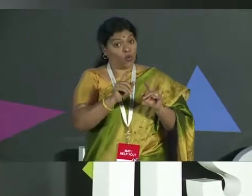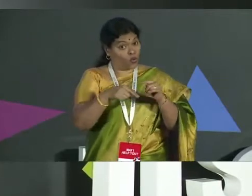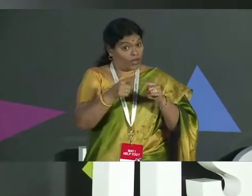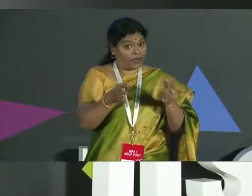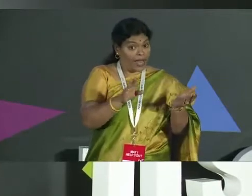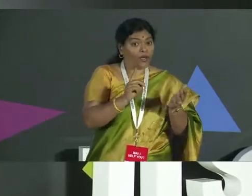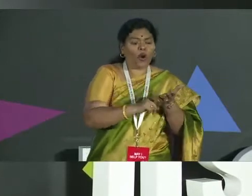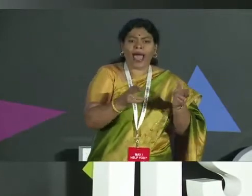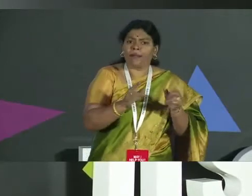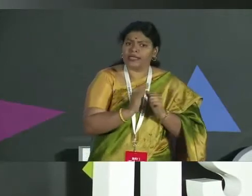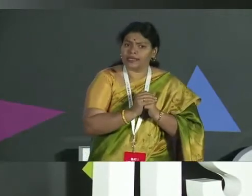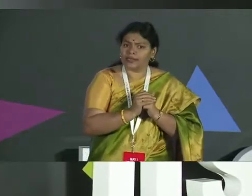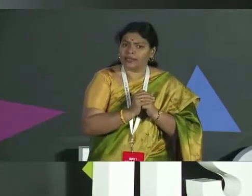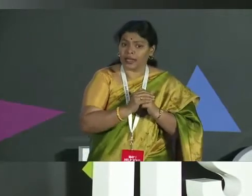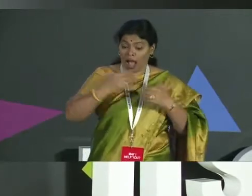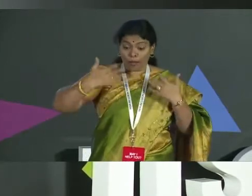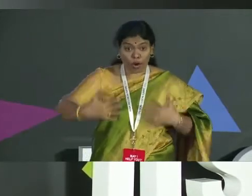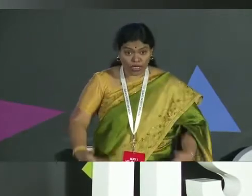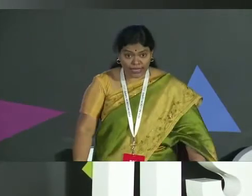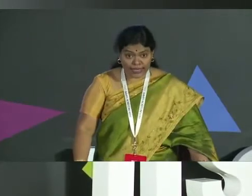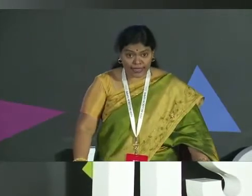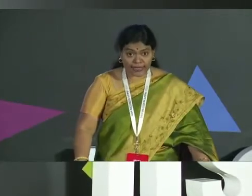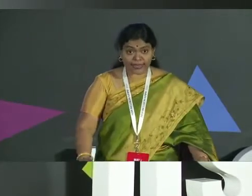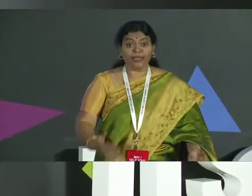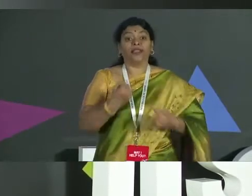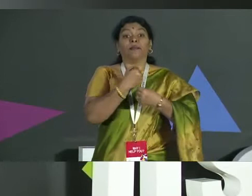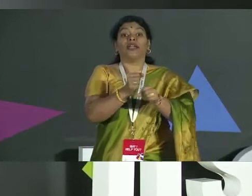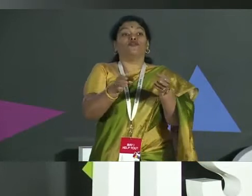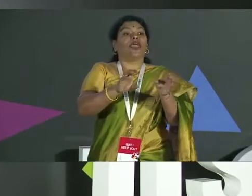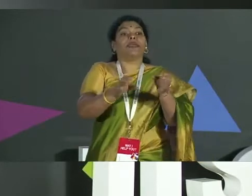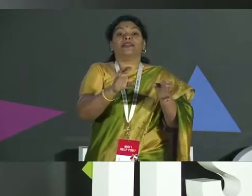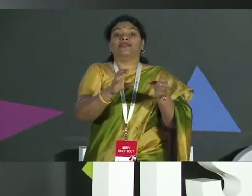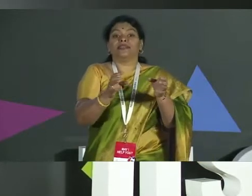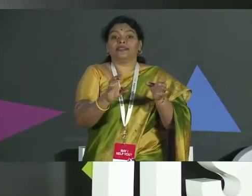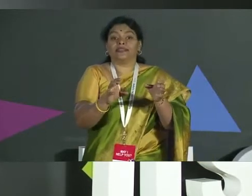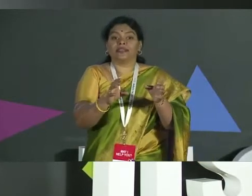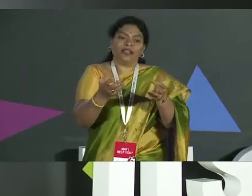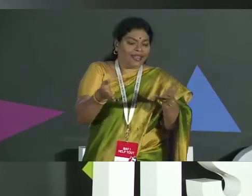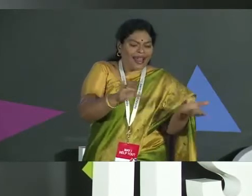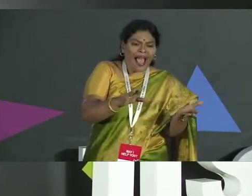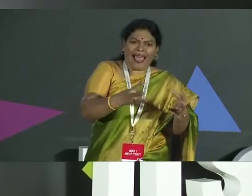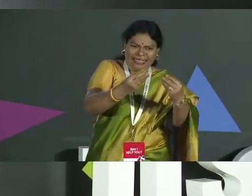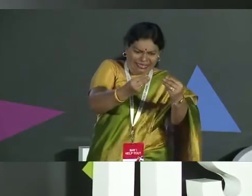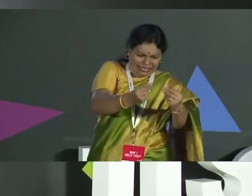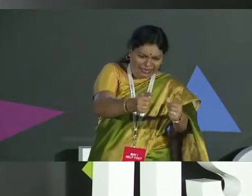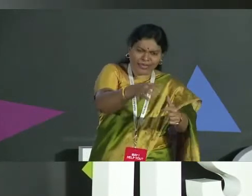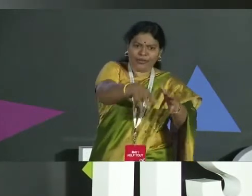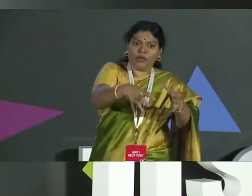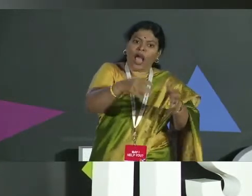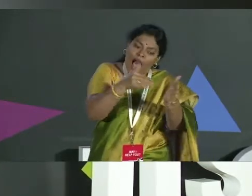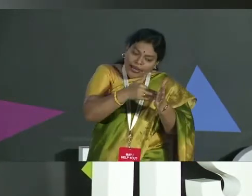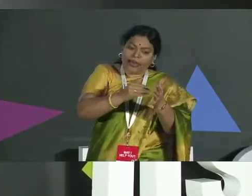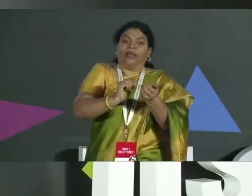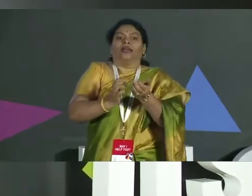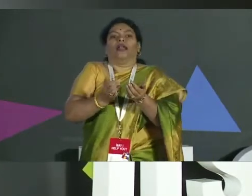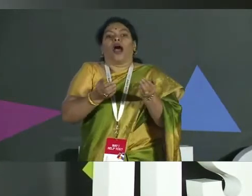what will happen? Our bodies, they're made of chemicals. We will decompose and we'll form something else once again.